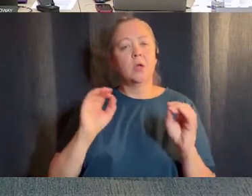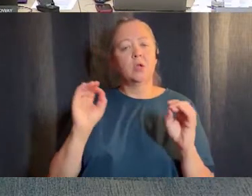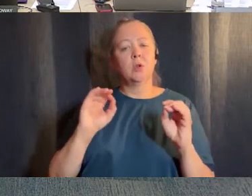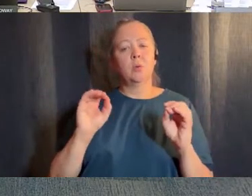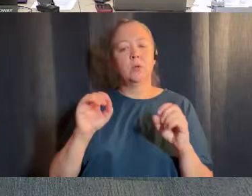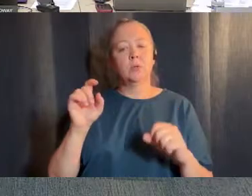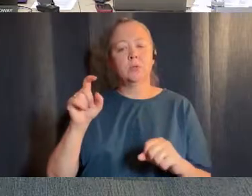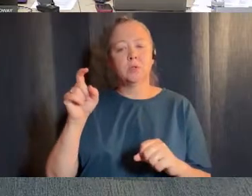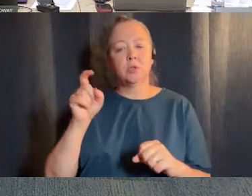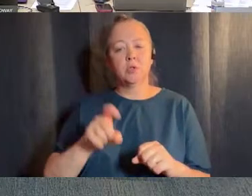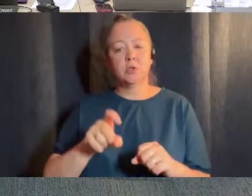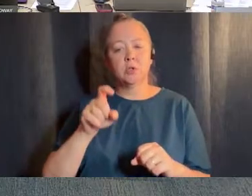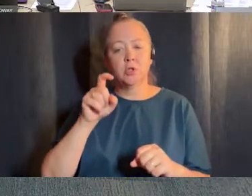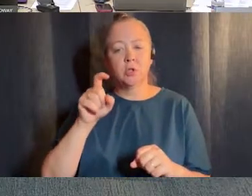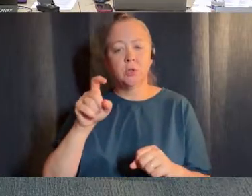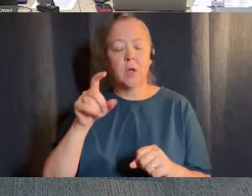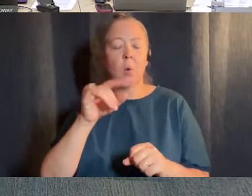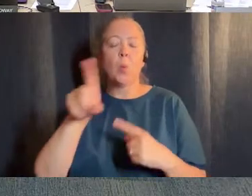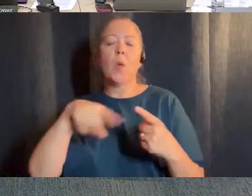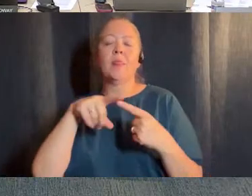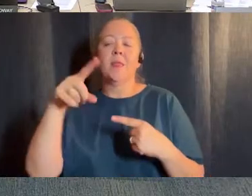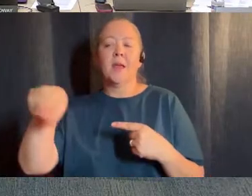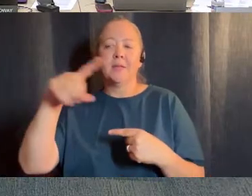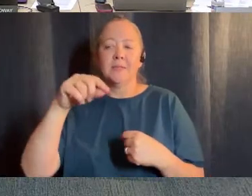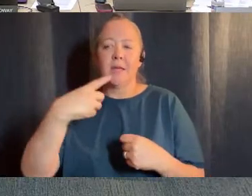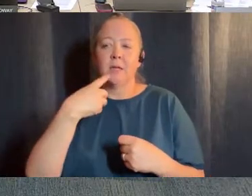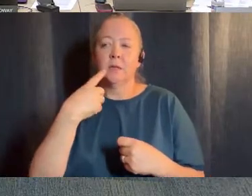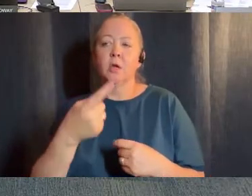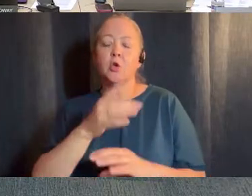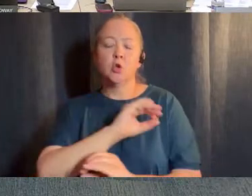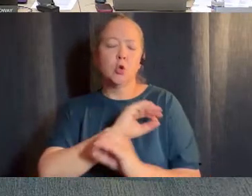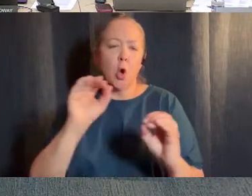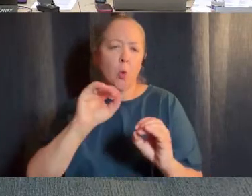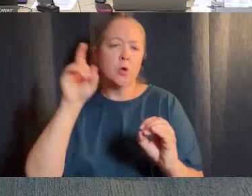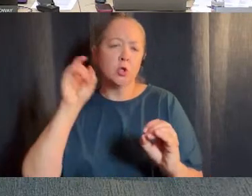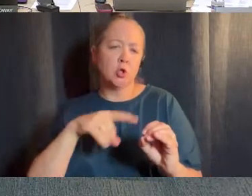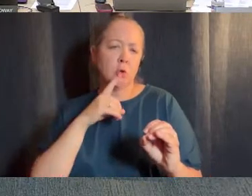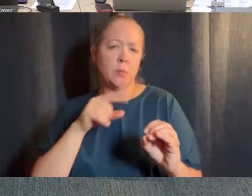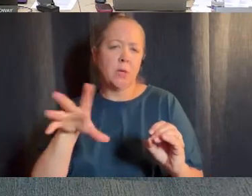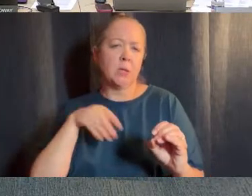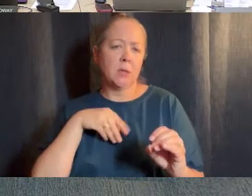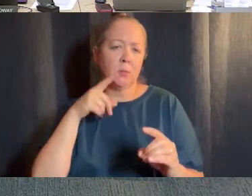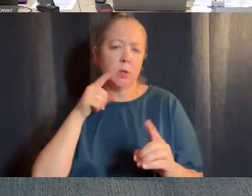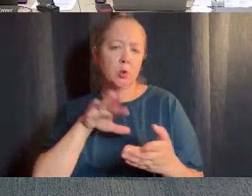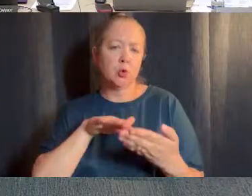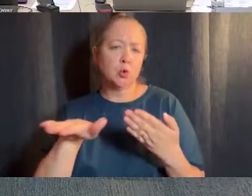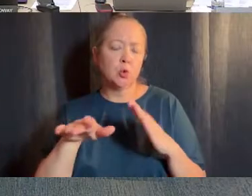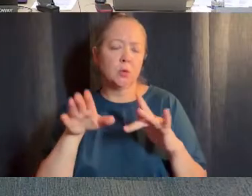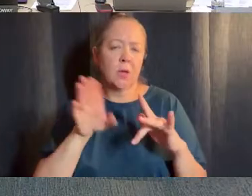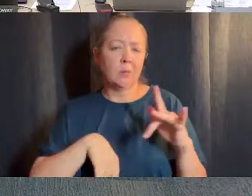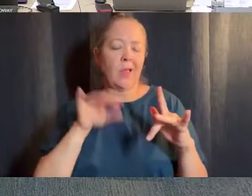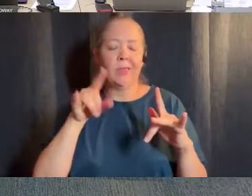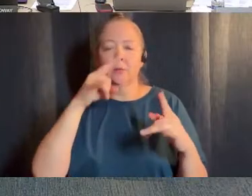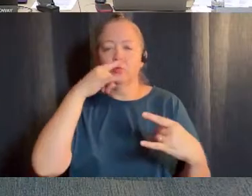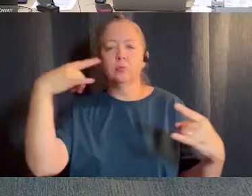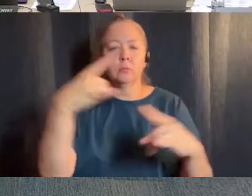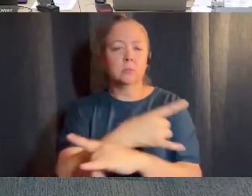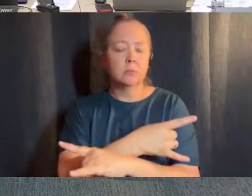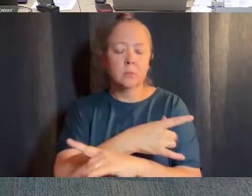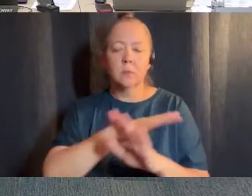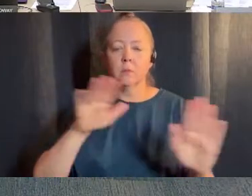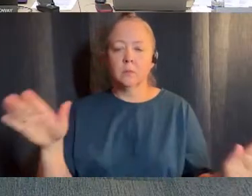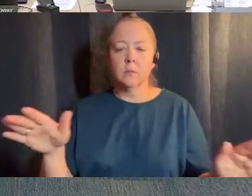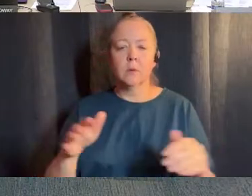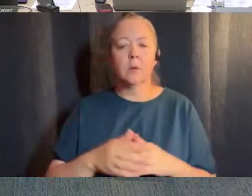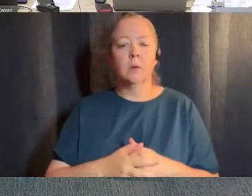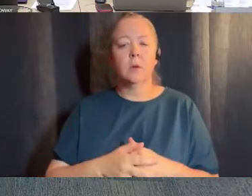that is just ridiculous. I applaud Vice Mayor Briner as she tried to insert reason into the discussion. I would not